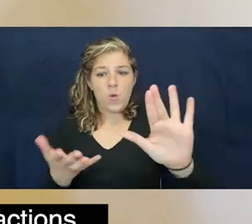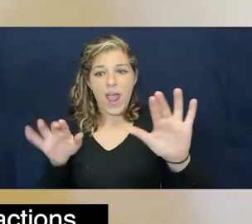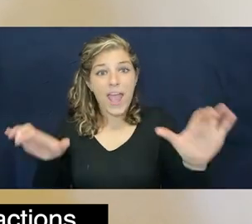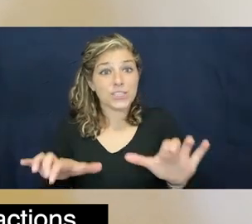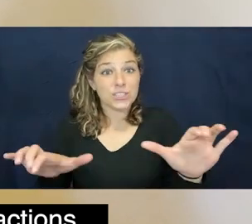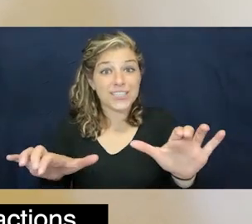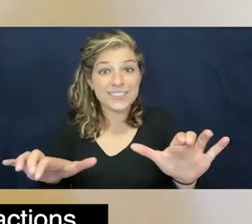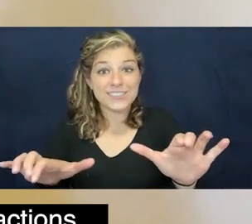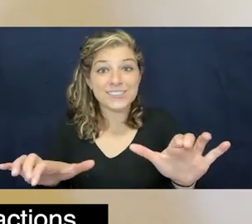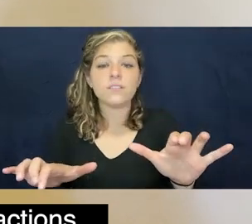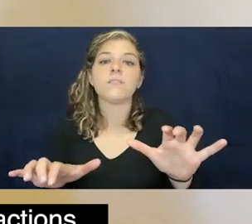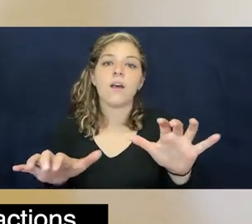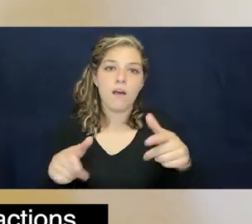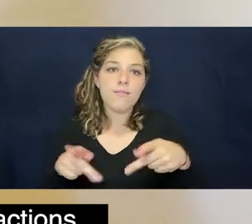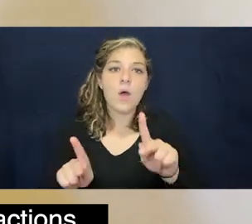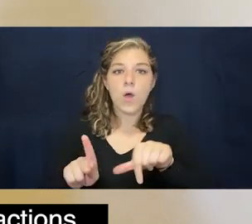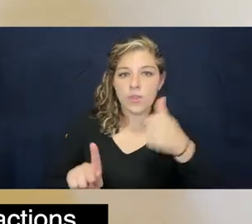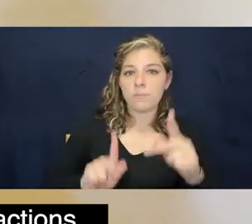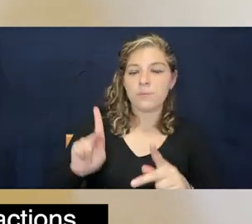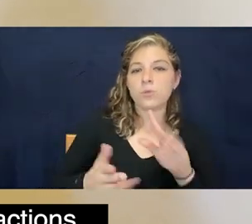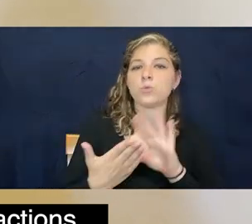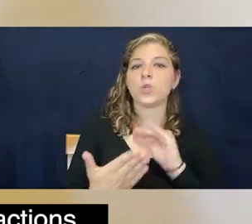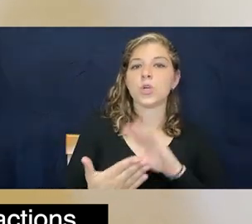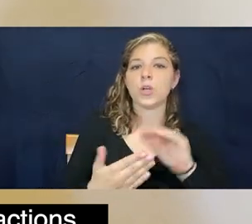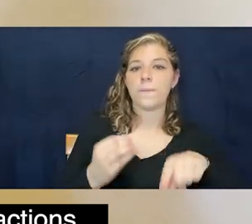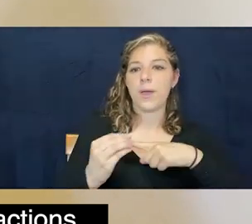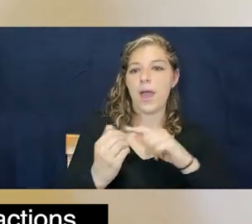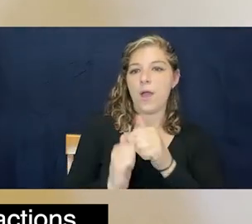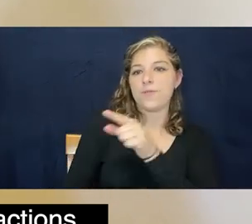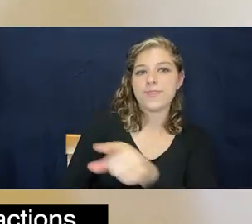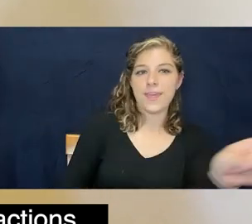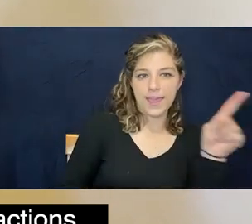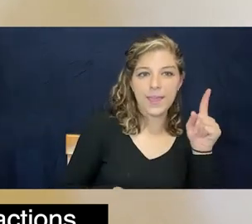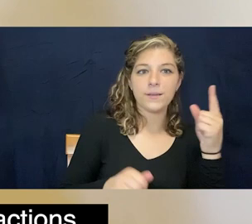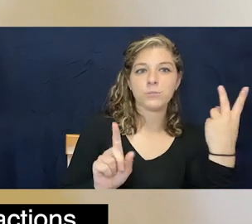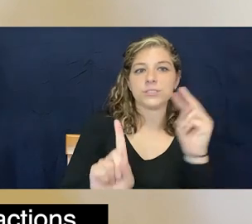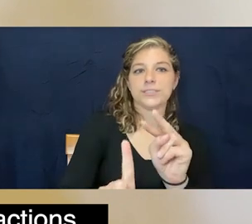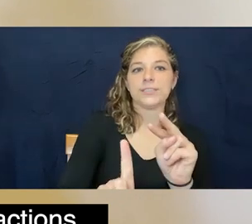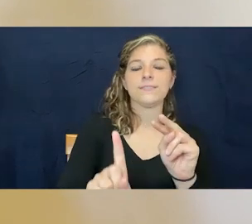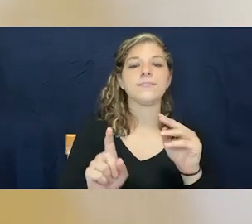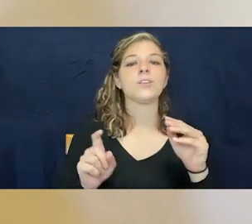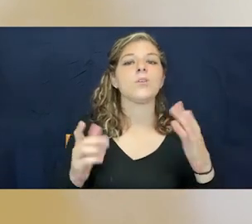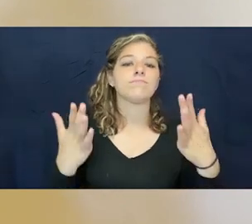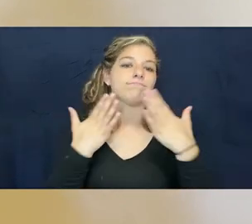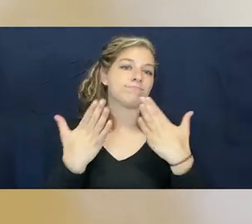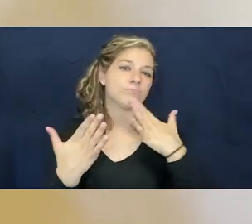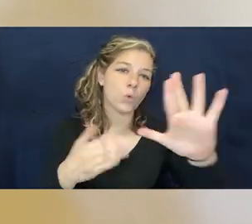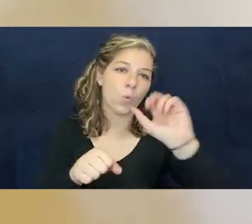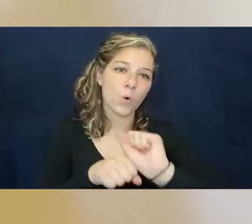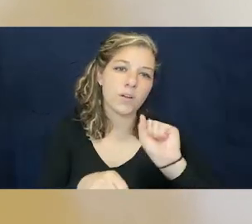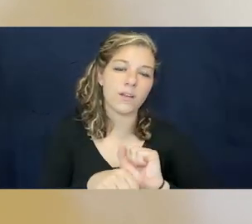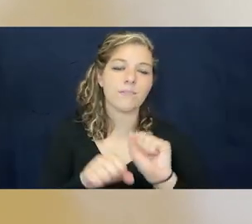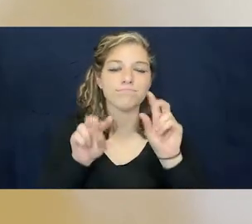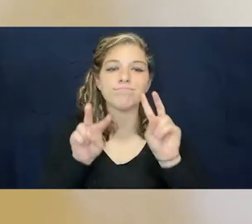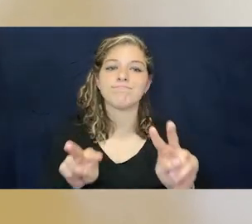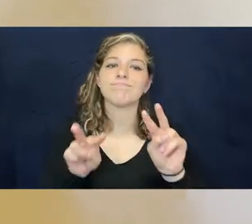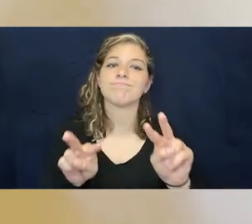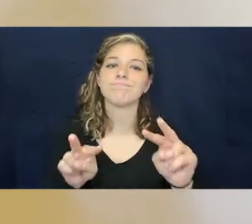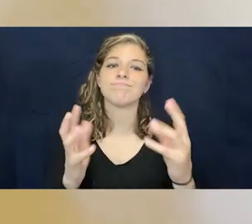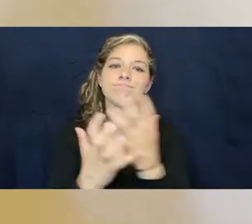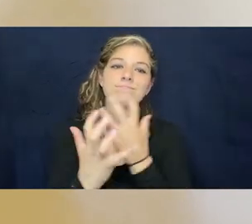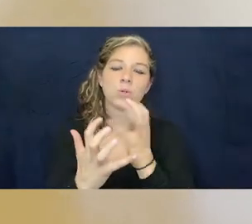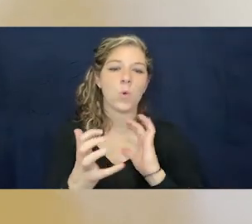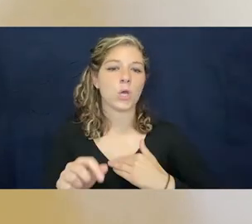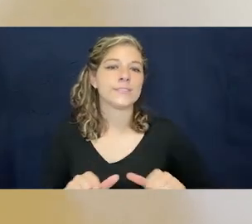in your actions, enable other people to learn about how they should proceed. So thank you for your work. I so look